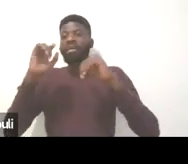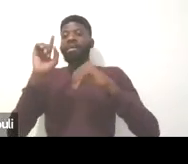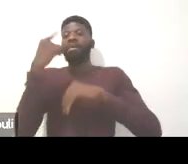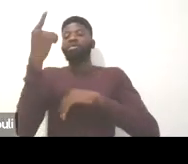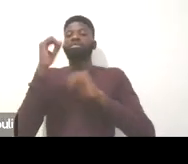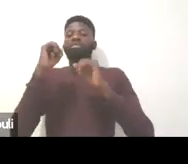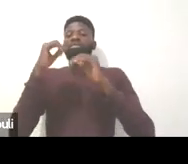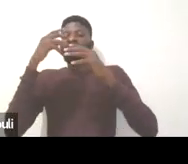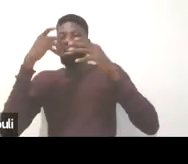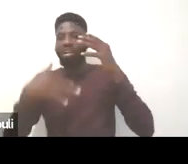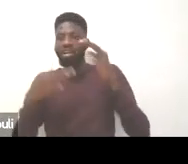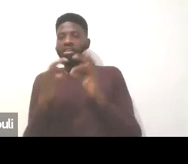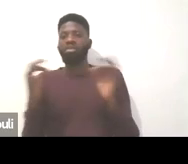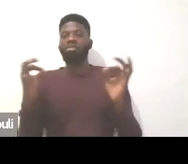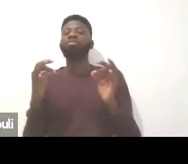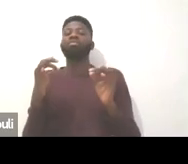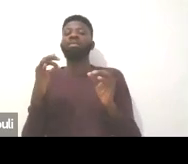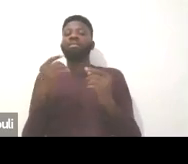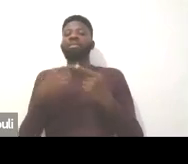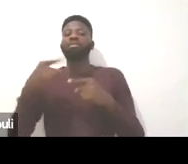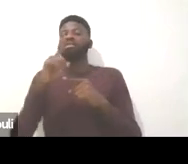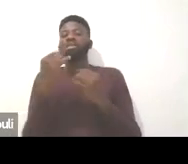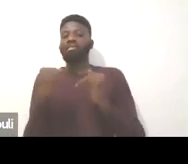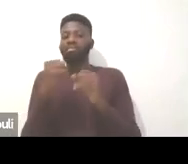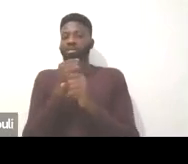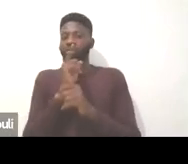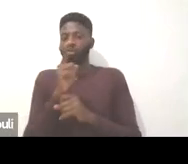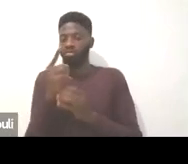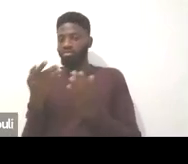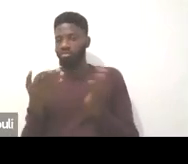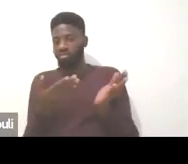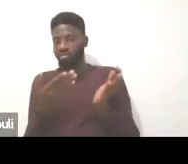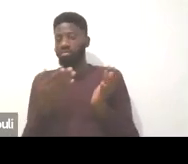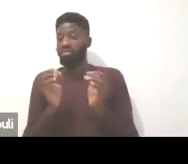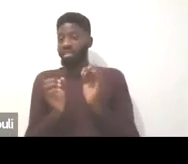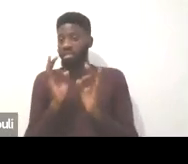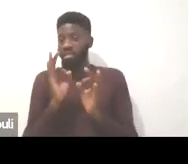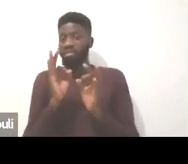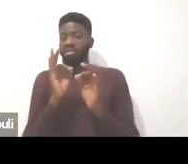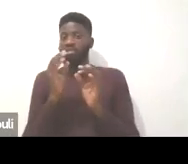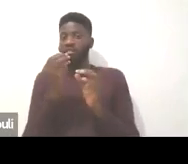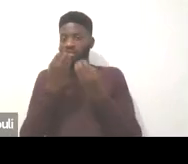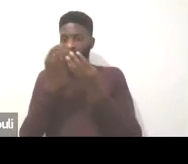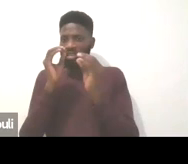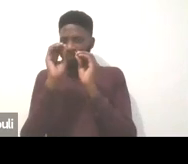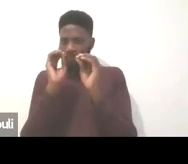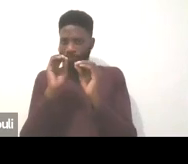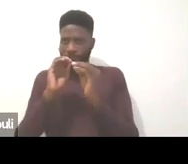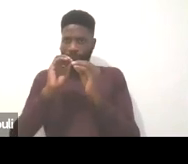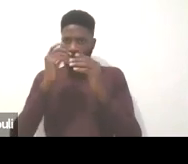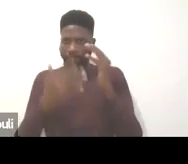lengthy one. But I think he has tried to ensure that even if it is detailed, the information is in a place